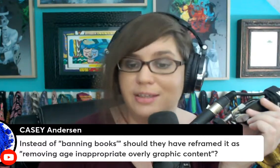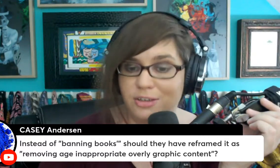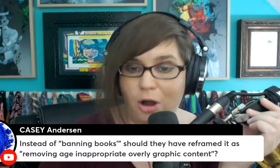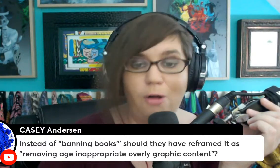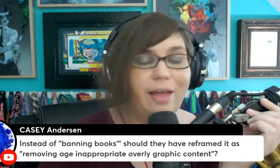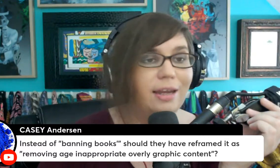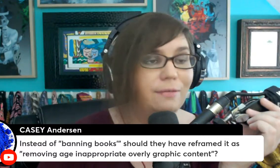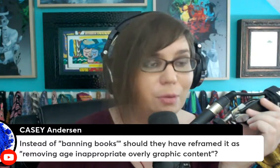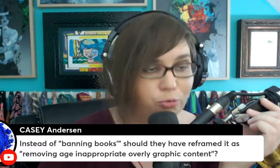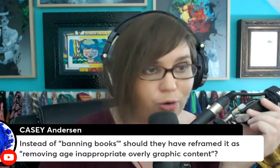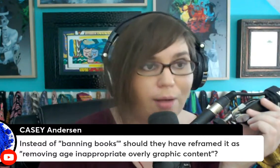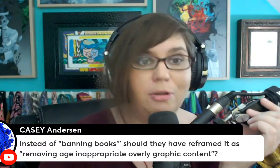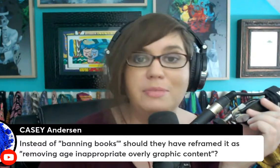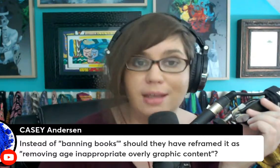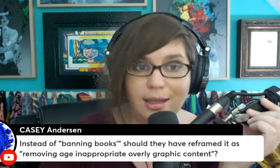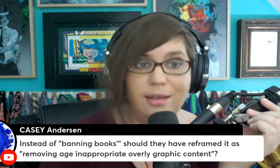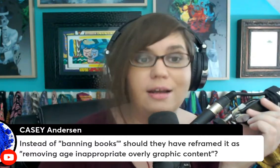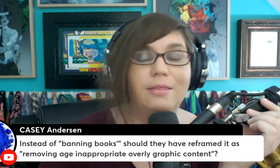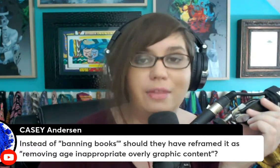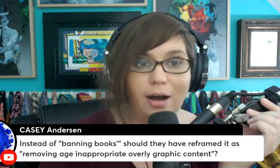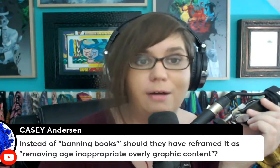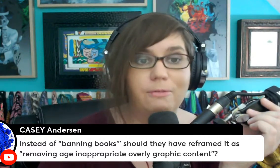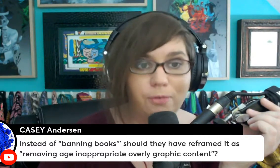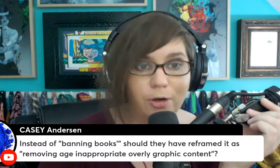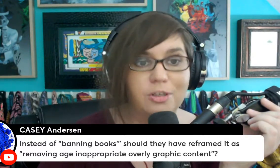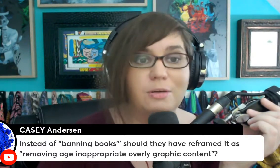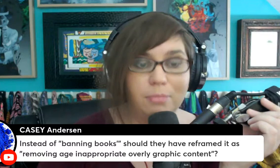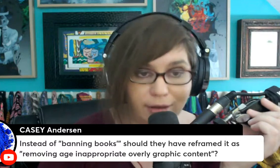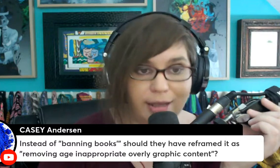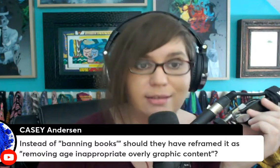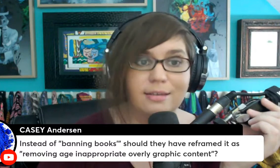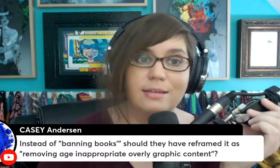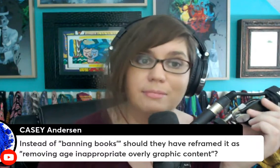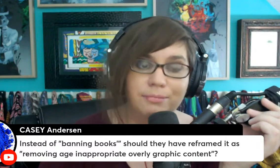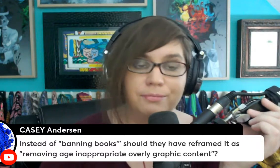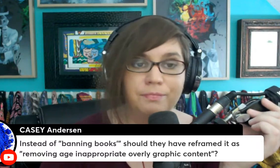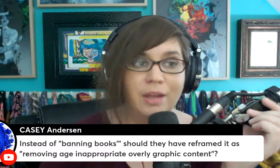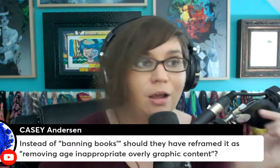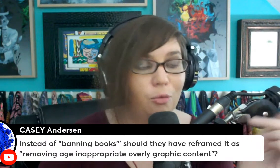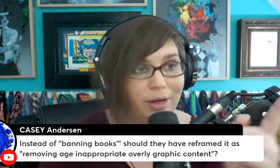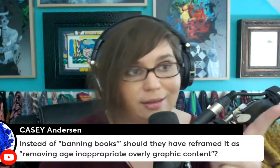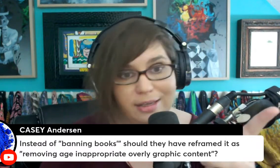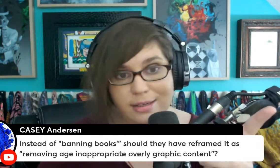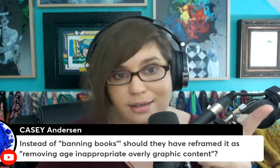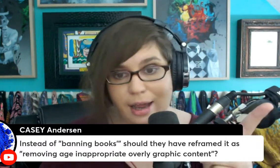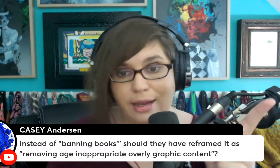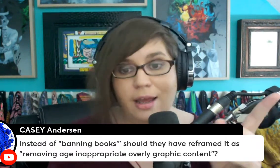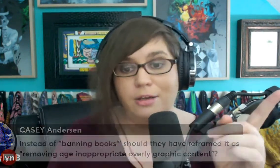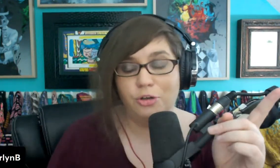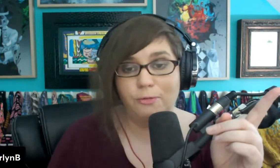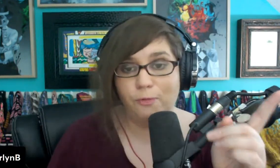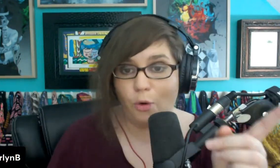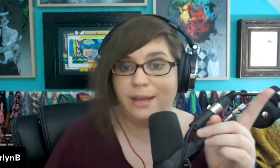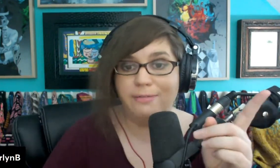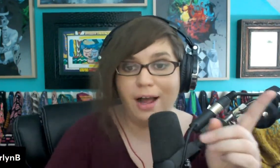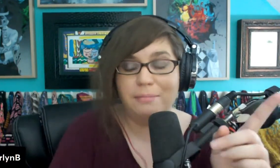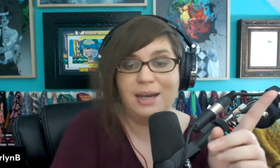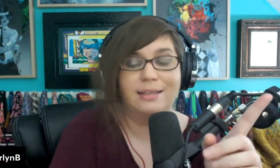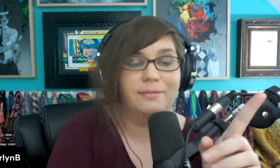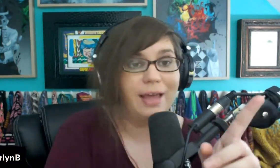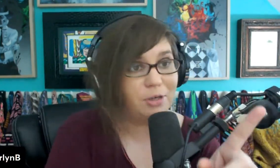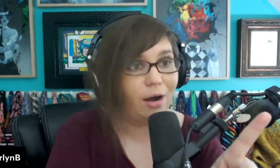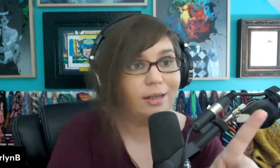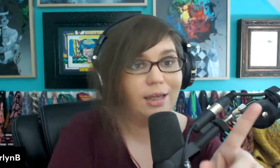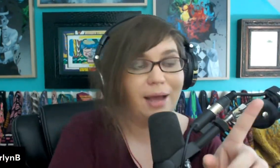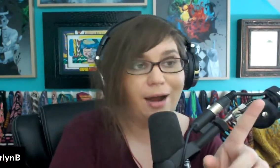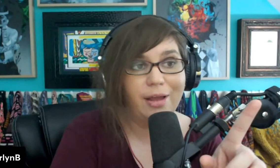even solve any of the problems in the first place. We listened tonight to 45 minutes